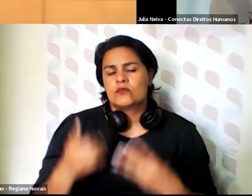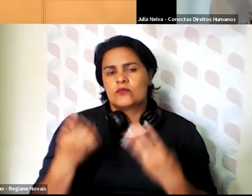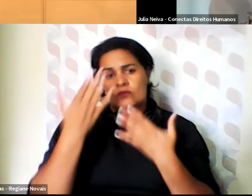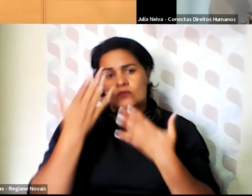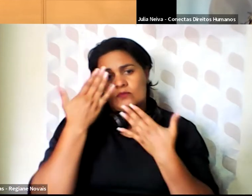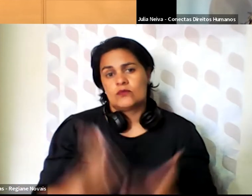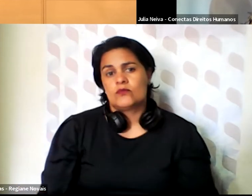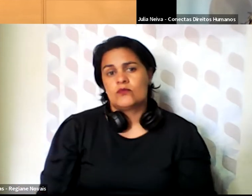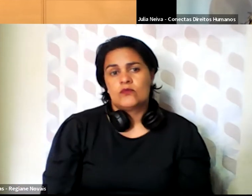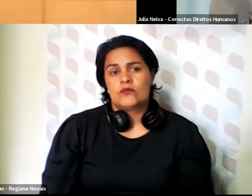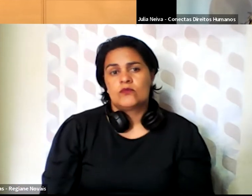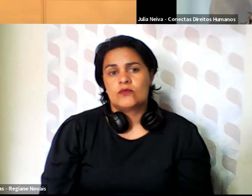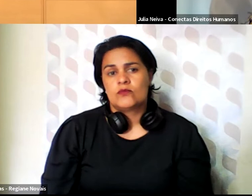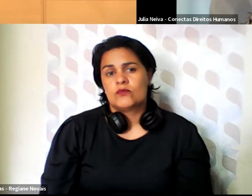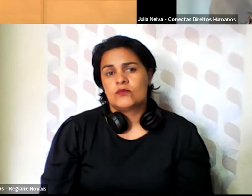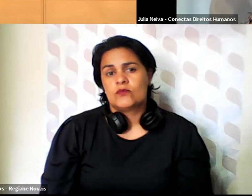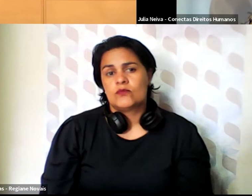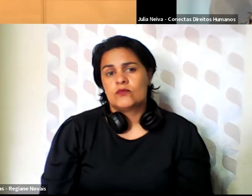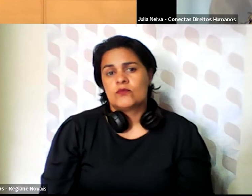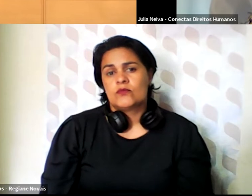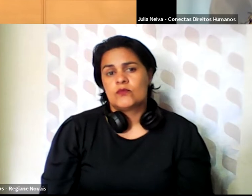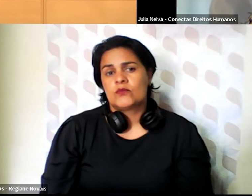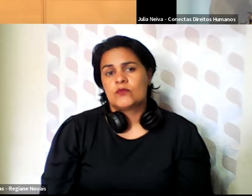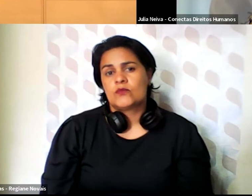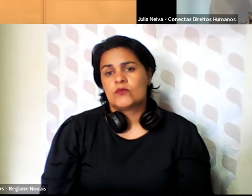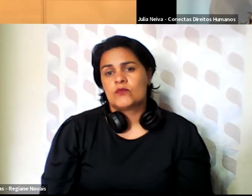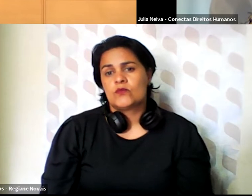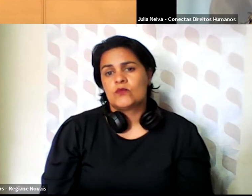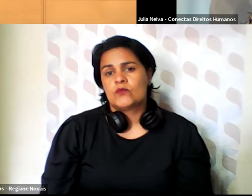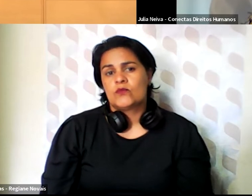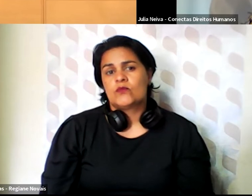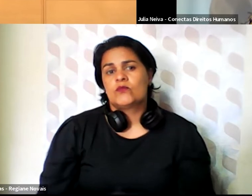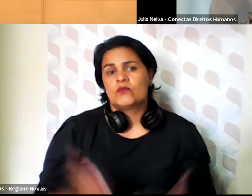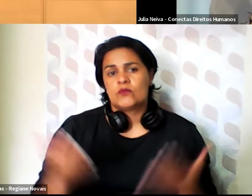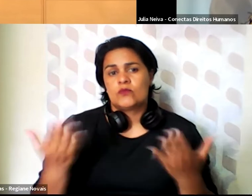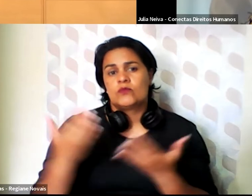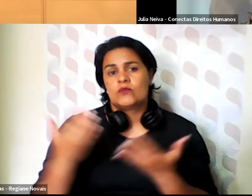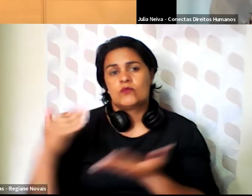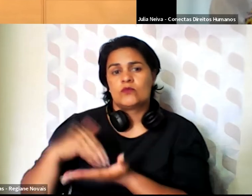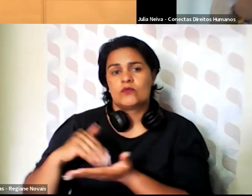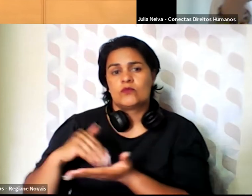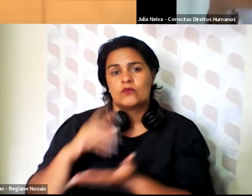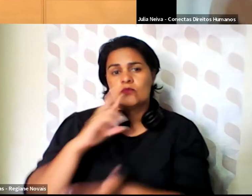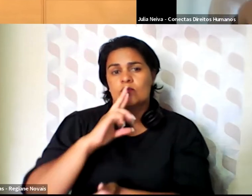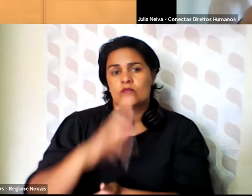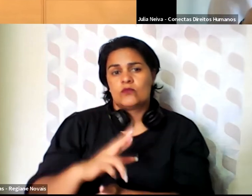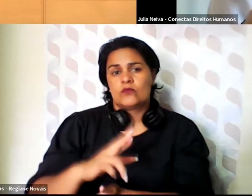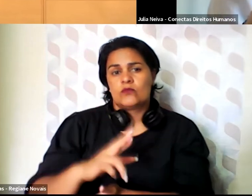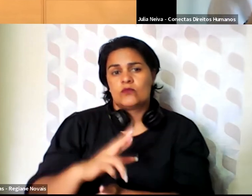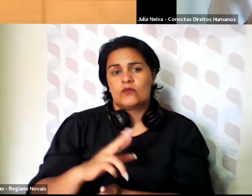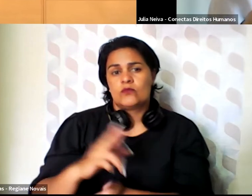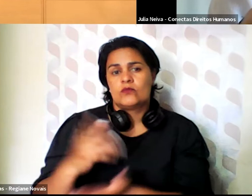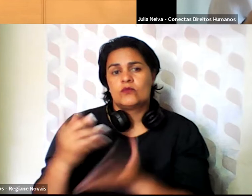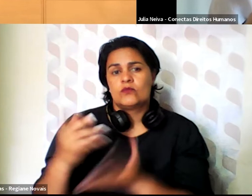of all of you to address these issues. Two questions were specific to Ambassador Cozendey, one for Júlia, and if Andreas wants to add